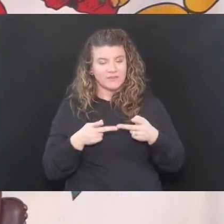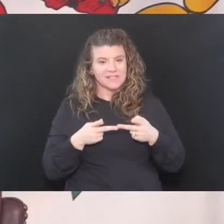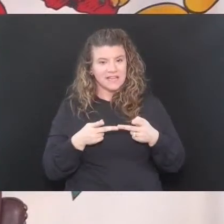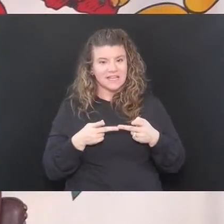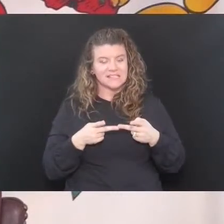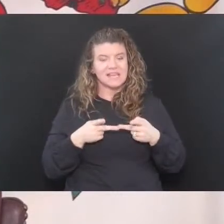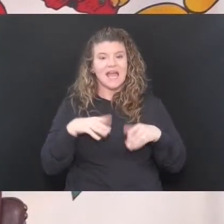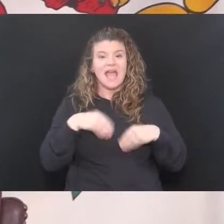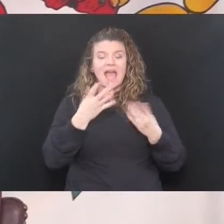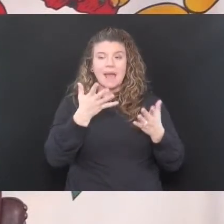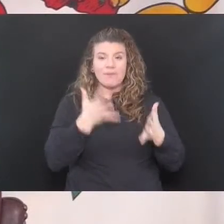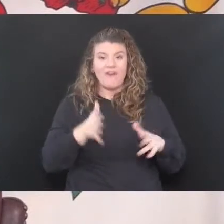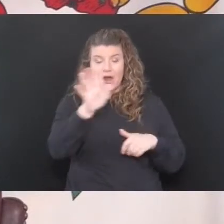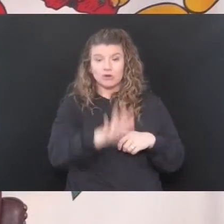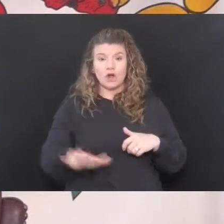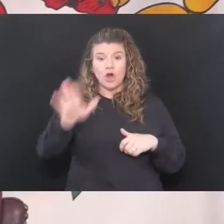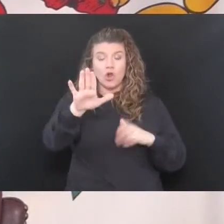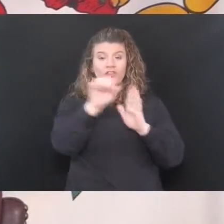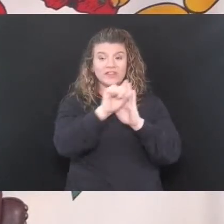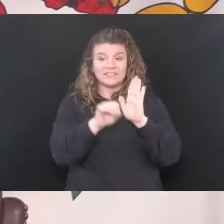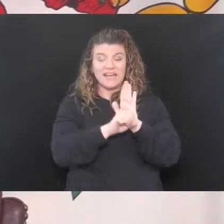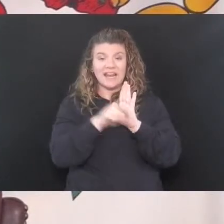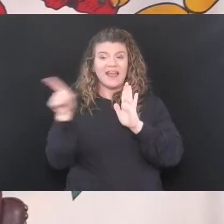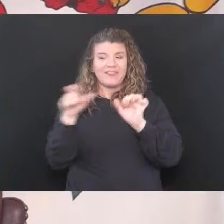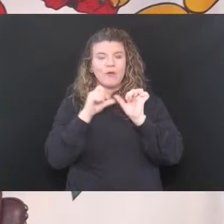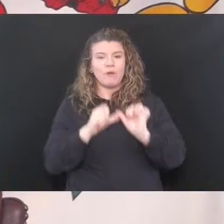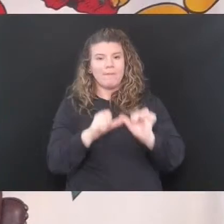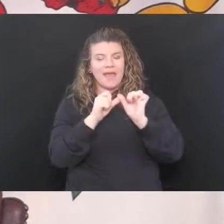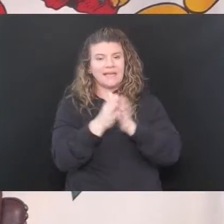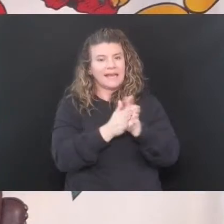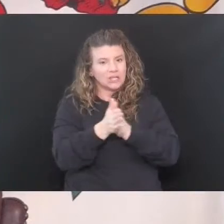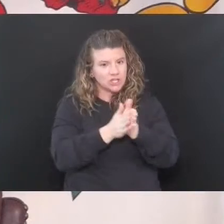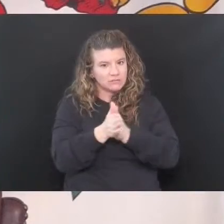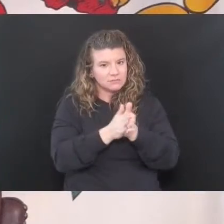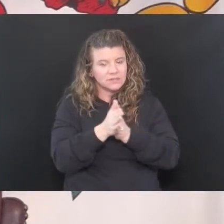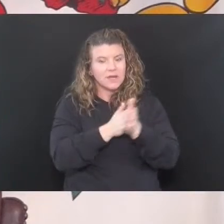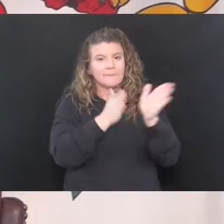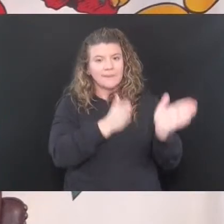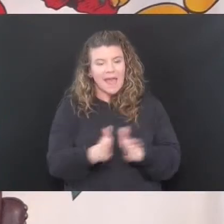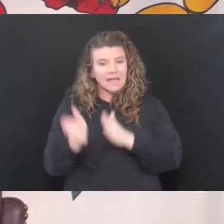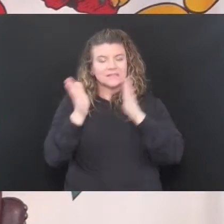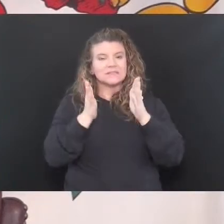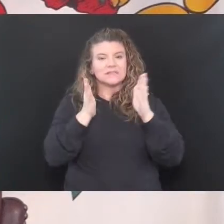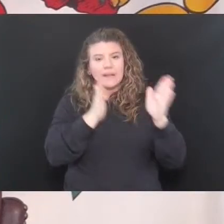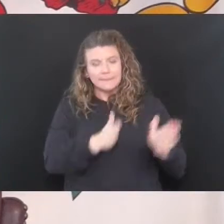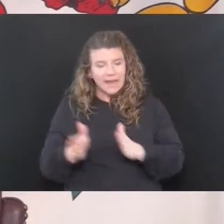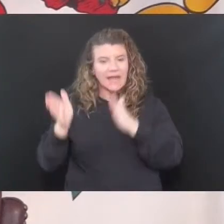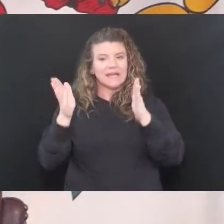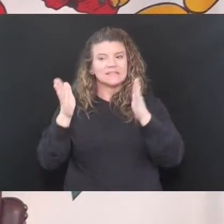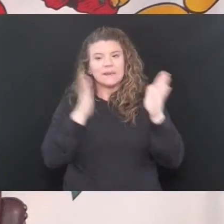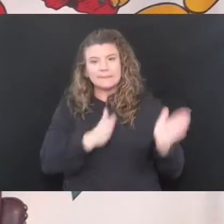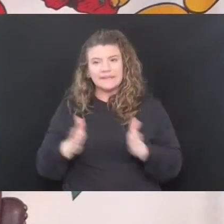and providers in our state remain vigilant with plans for surge capacity